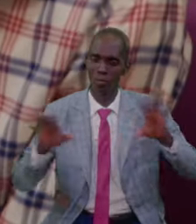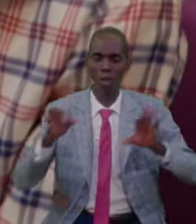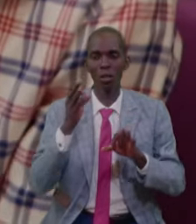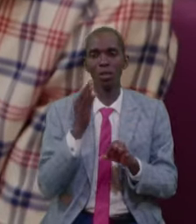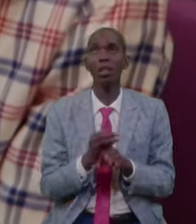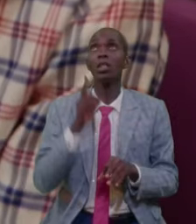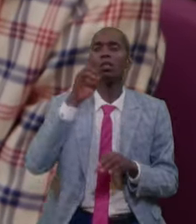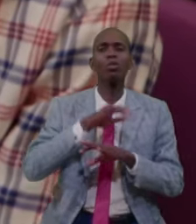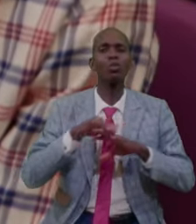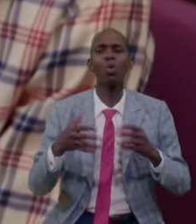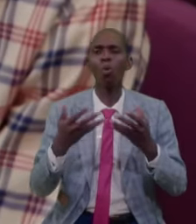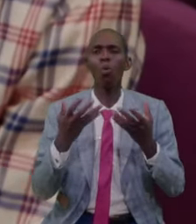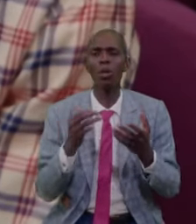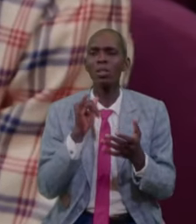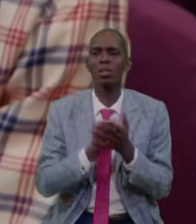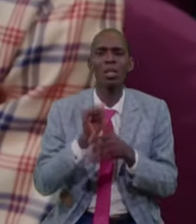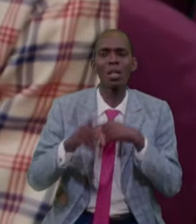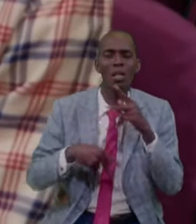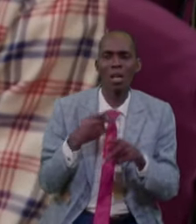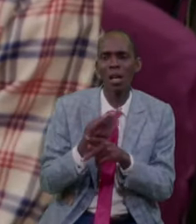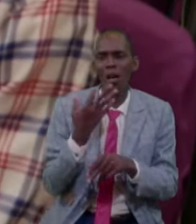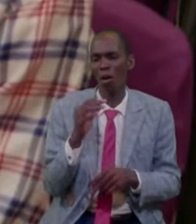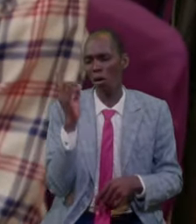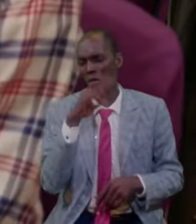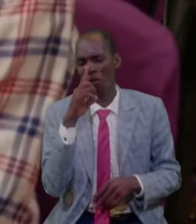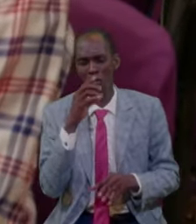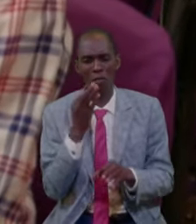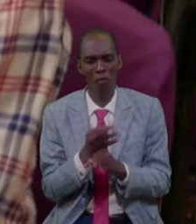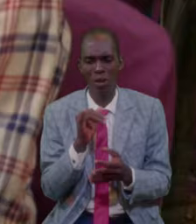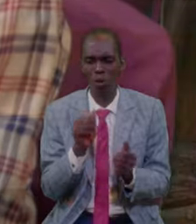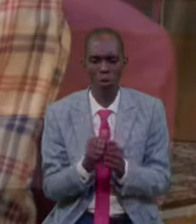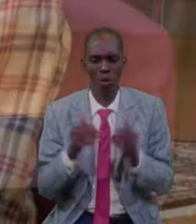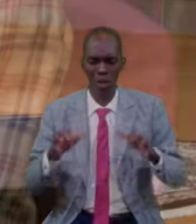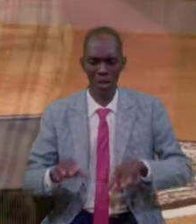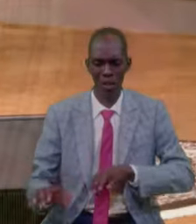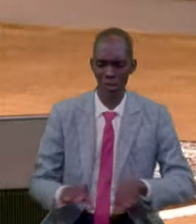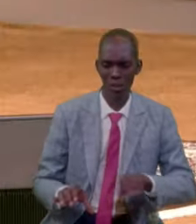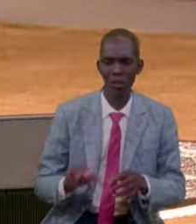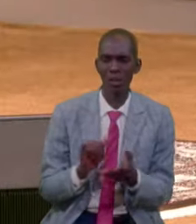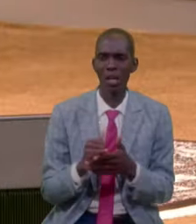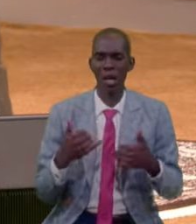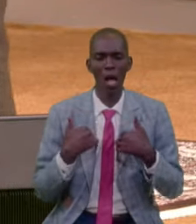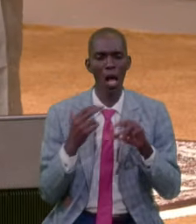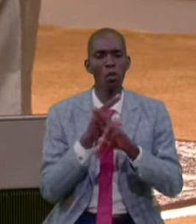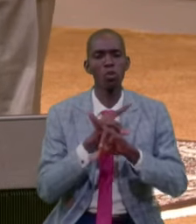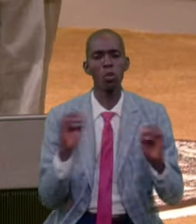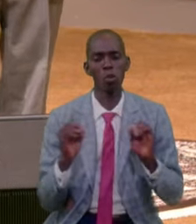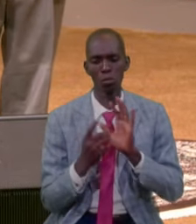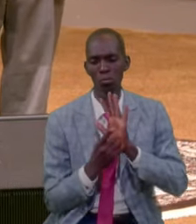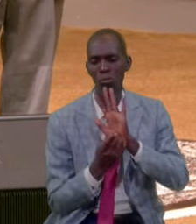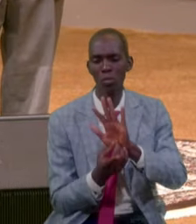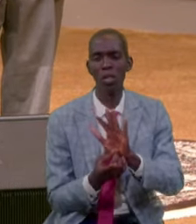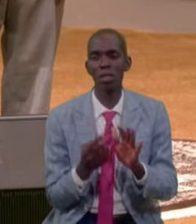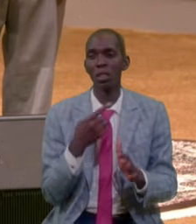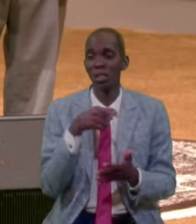kind of a superficial faith that has no action, that has no demonstration that this